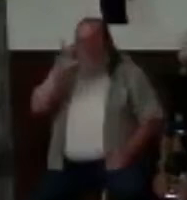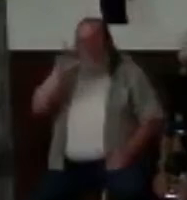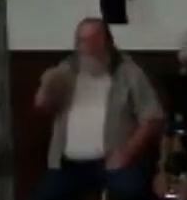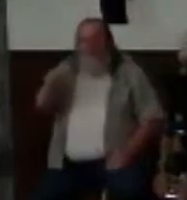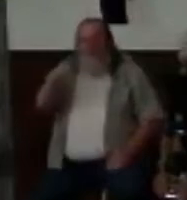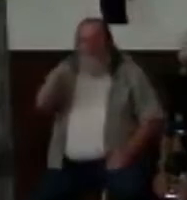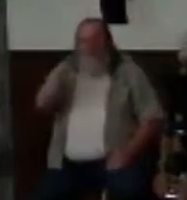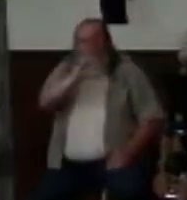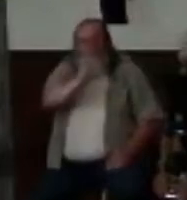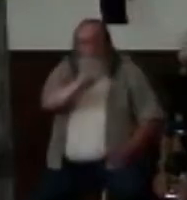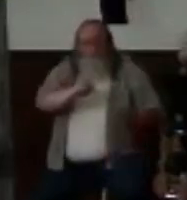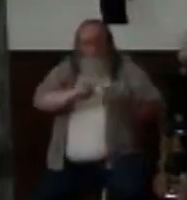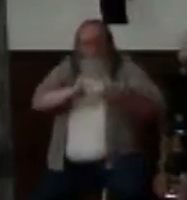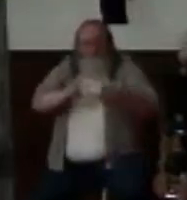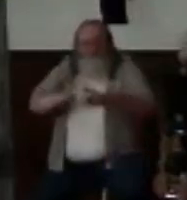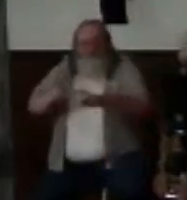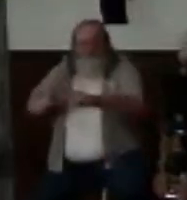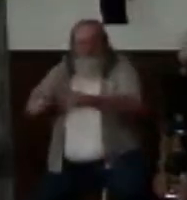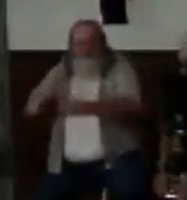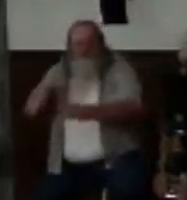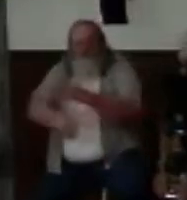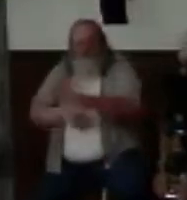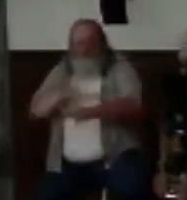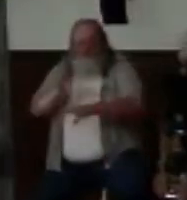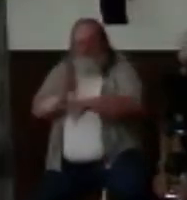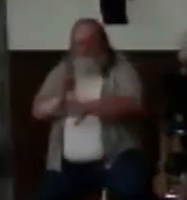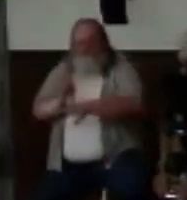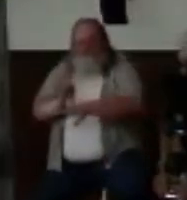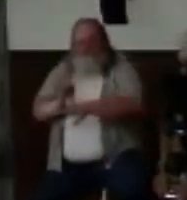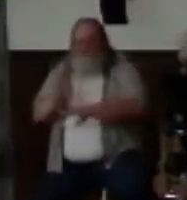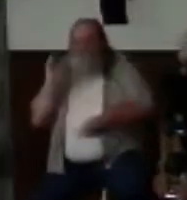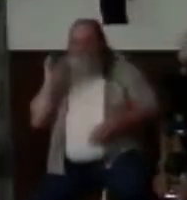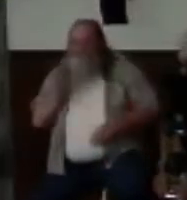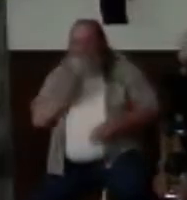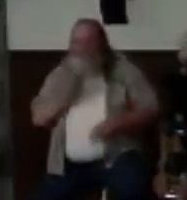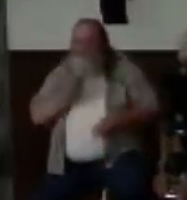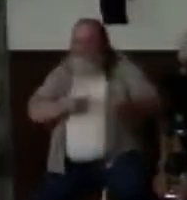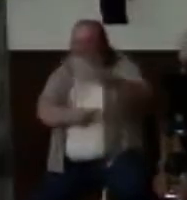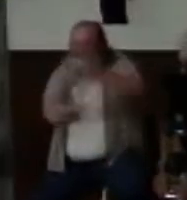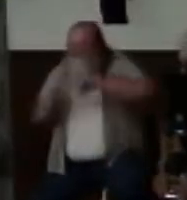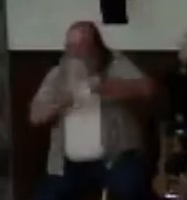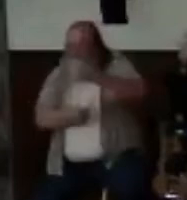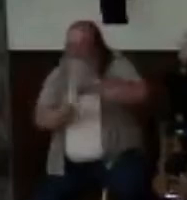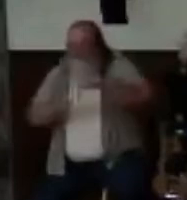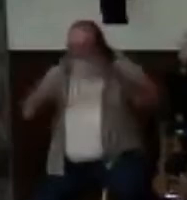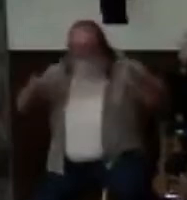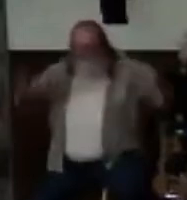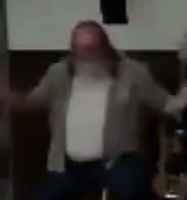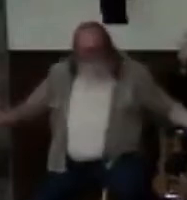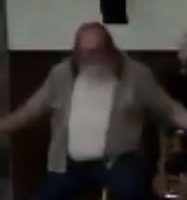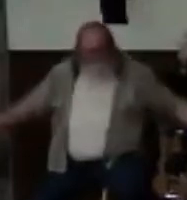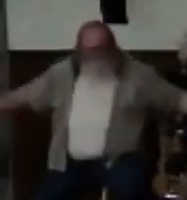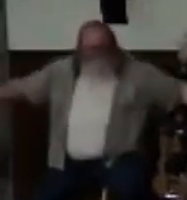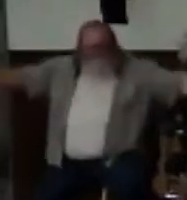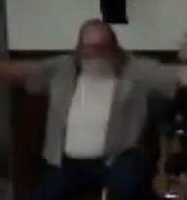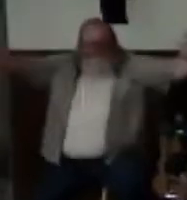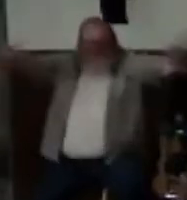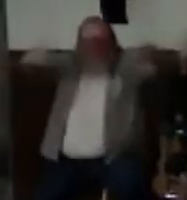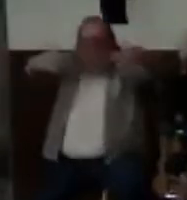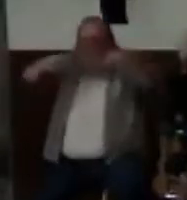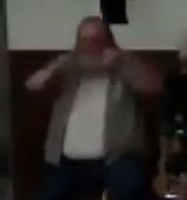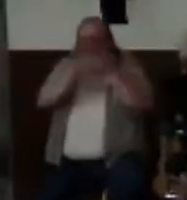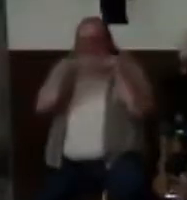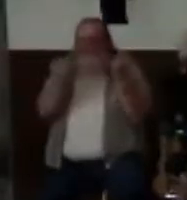differences. We're going to get together at a stadium or an arena, and we are going to